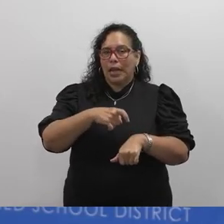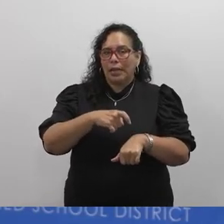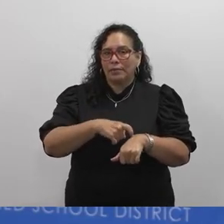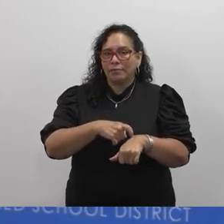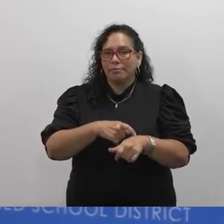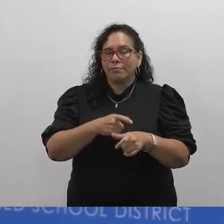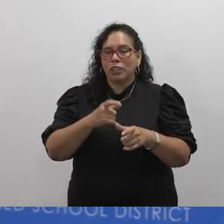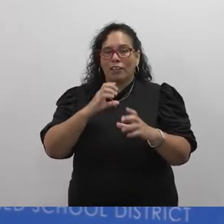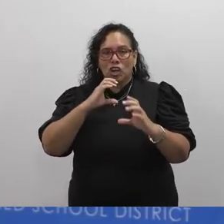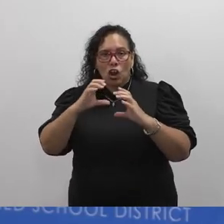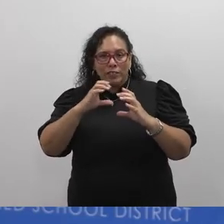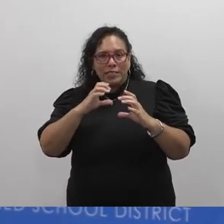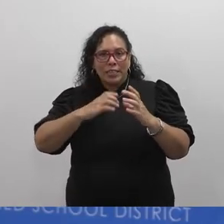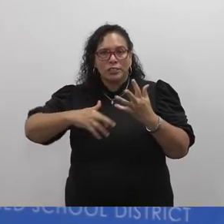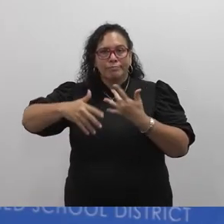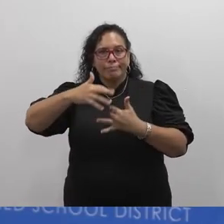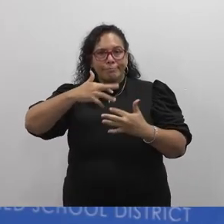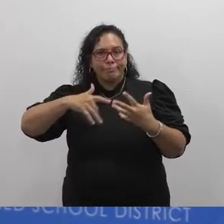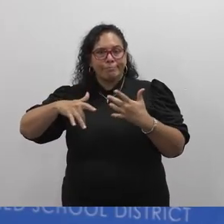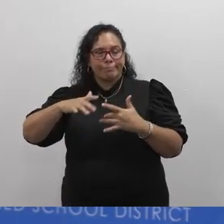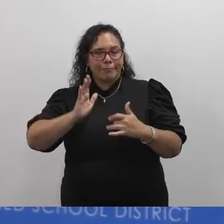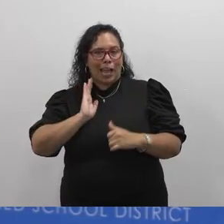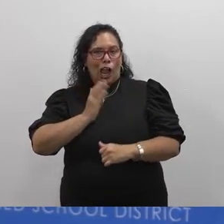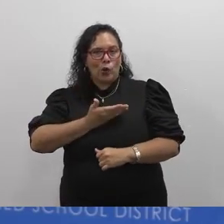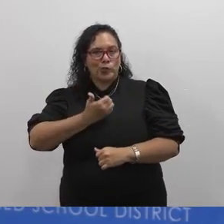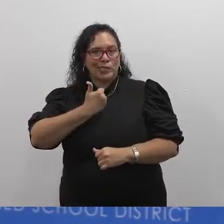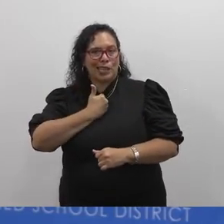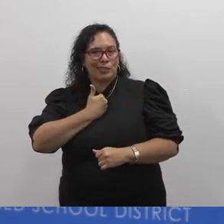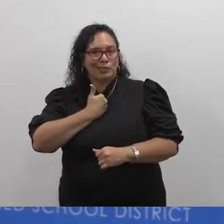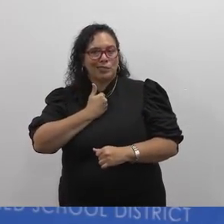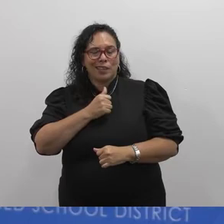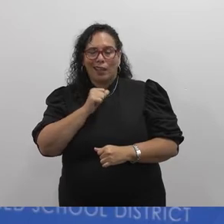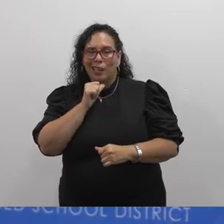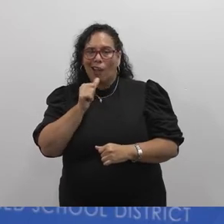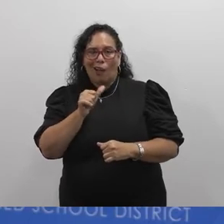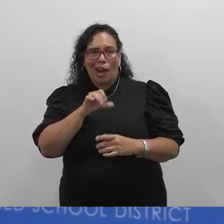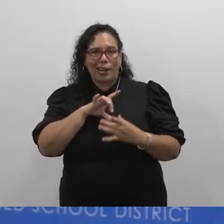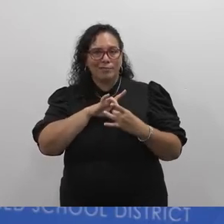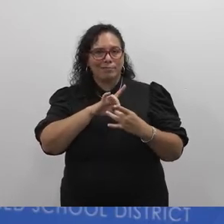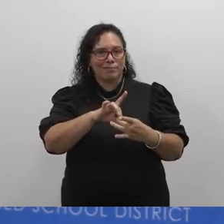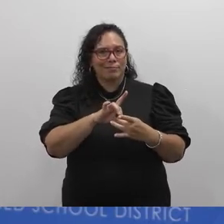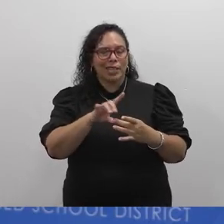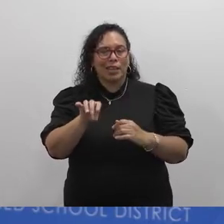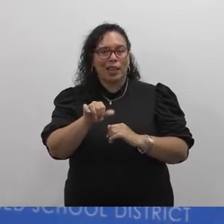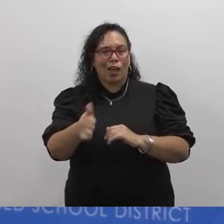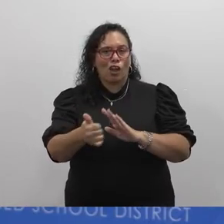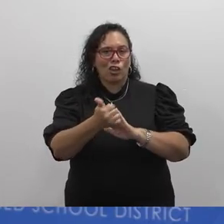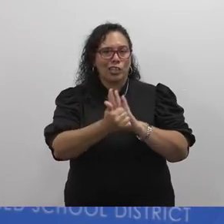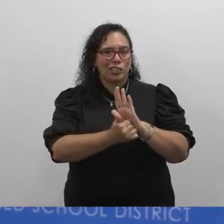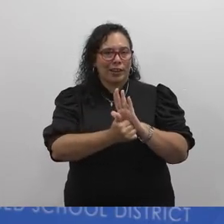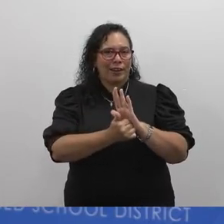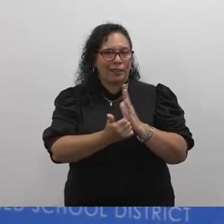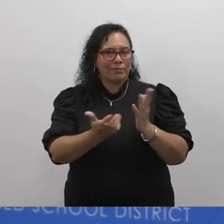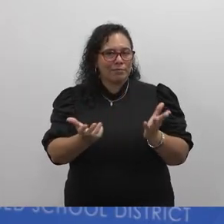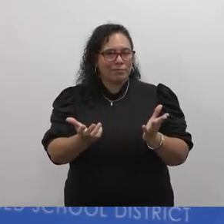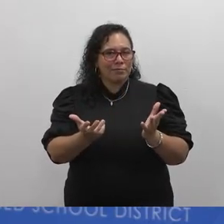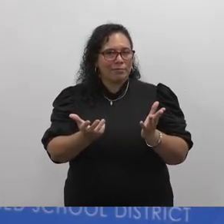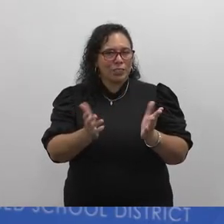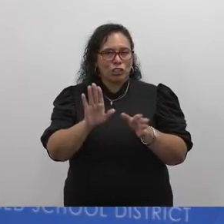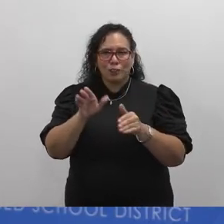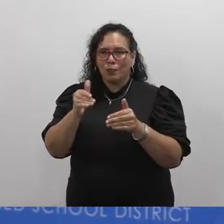have conversations amongst ourselves that aren't tied to different other agenda items, right, just on the